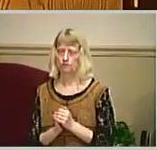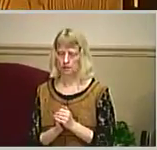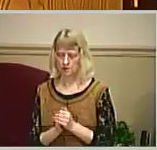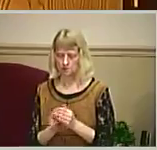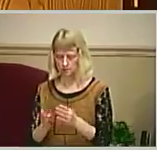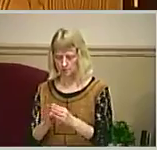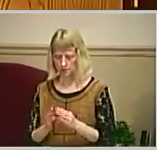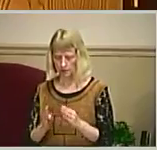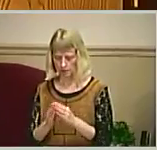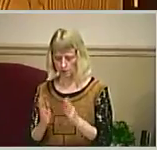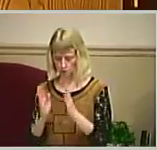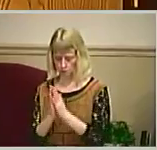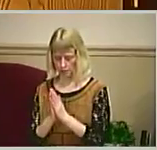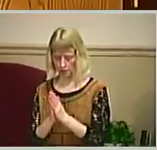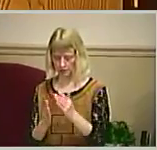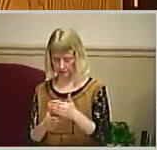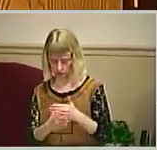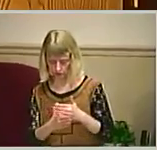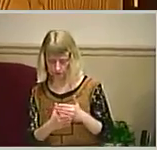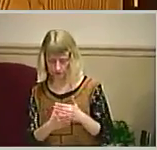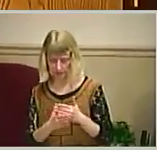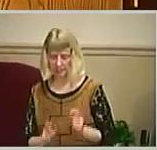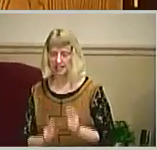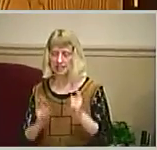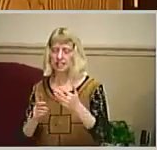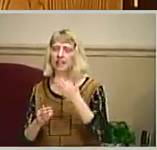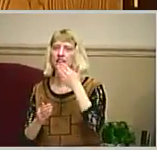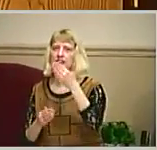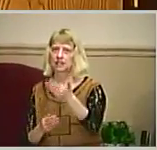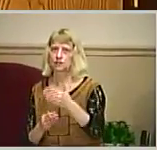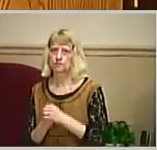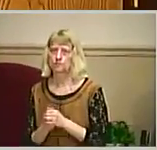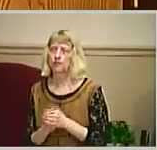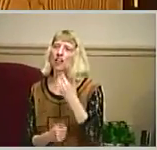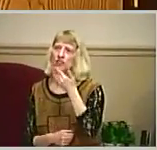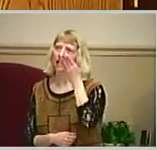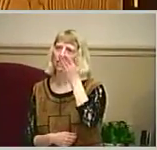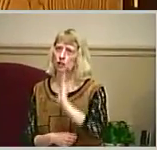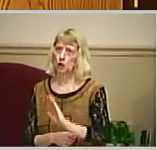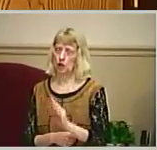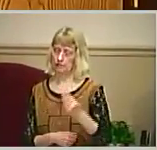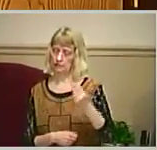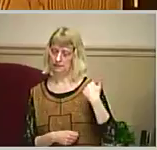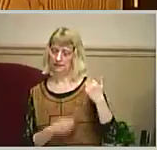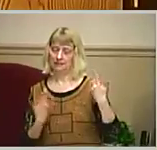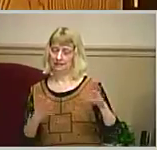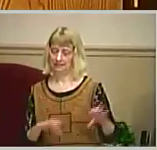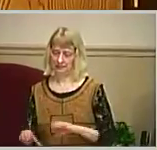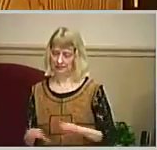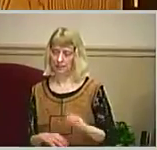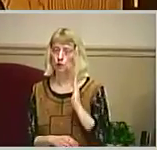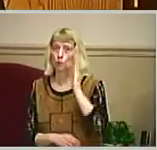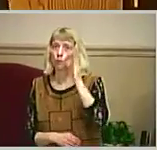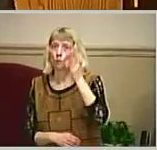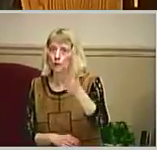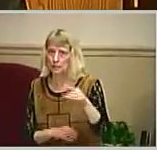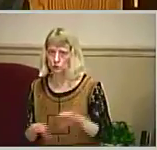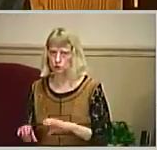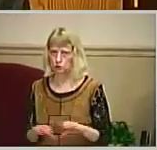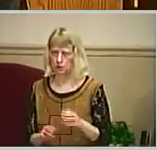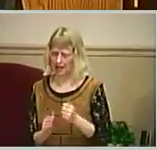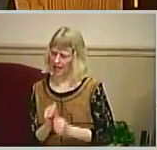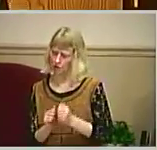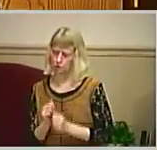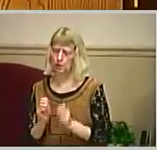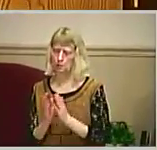Supplication, prayer, intercession. Then he says giving thanks. That's thanking God for what he has done and what he will do. And every prayer that